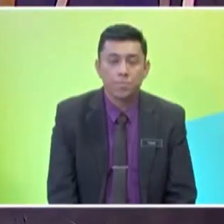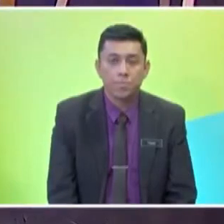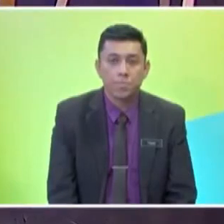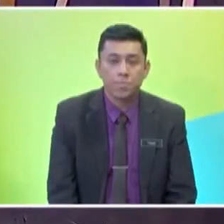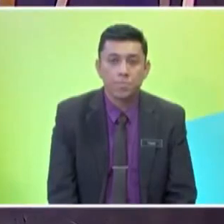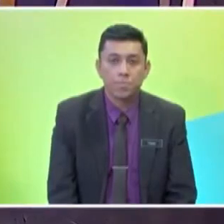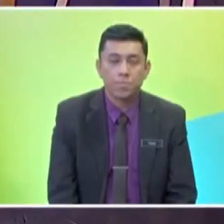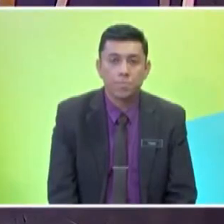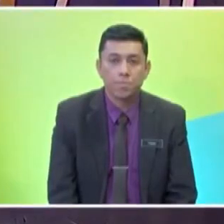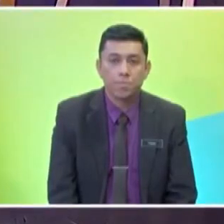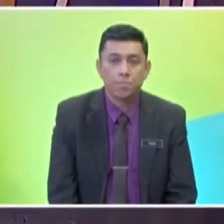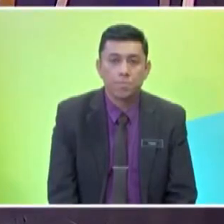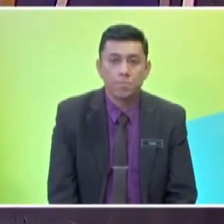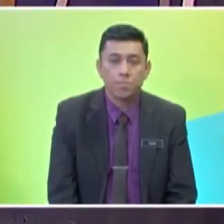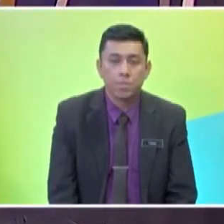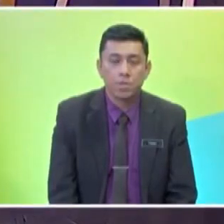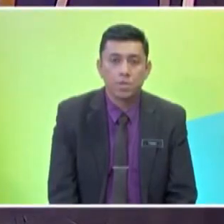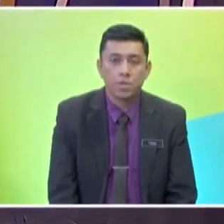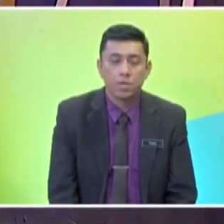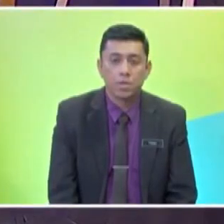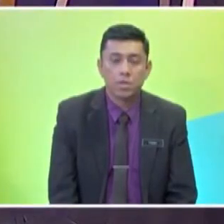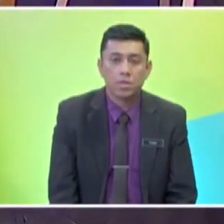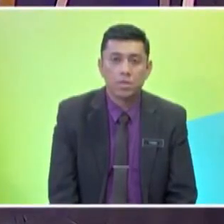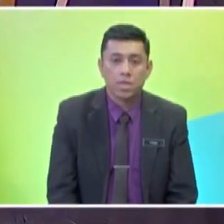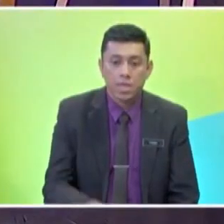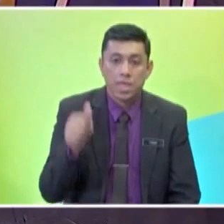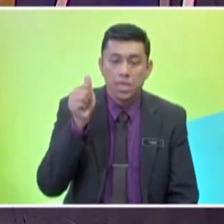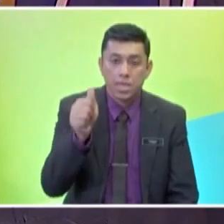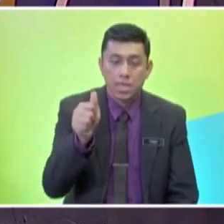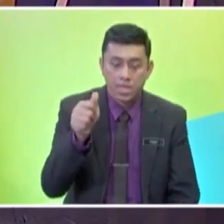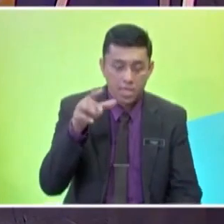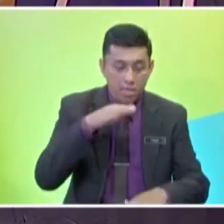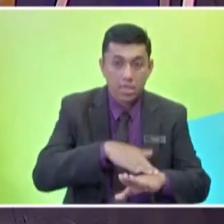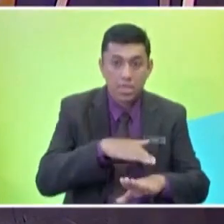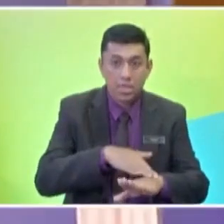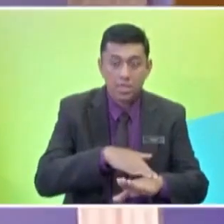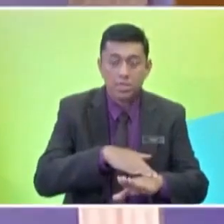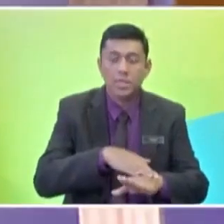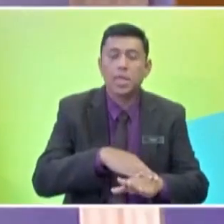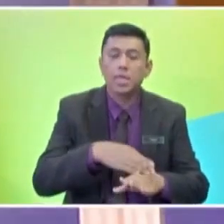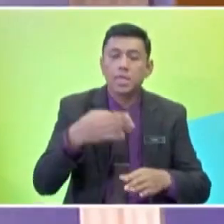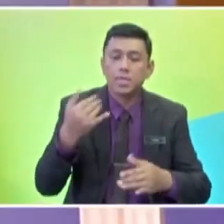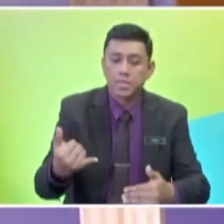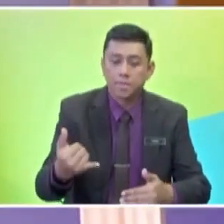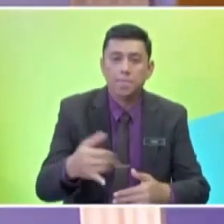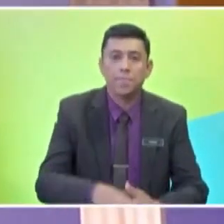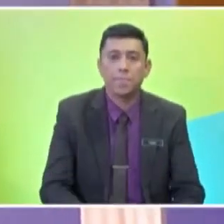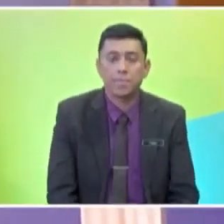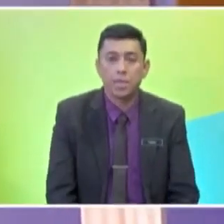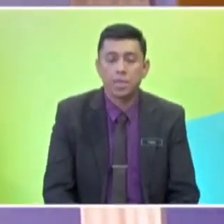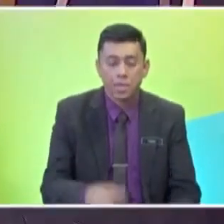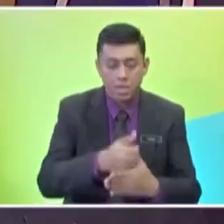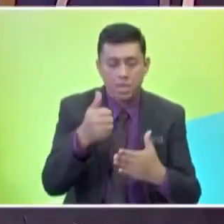which is paw over here. Alright, we are and not done yet. And the last one. Yeah, the last